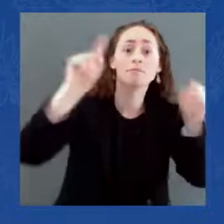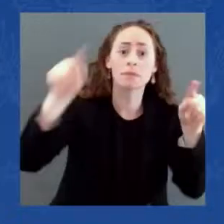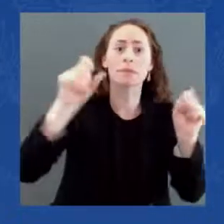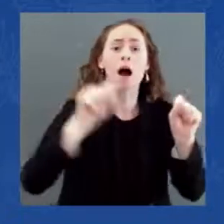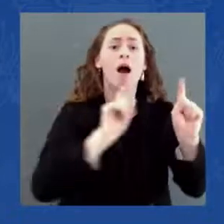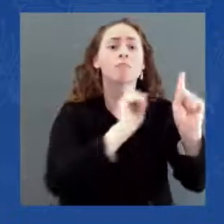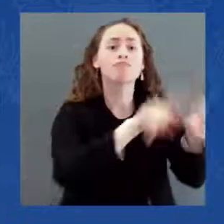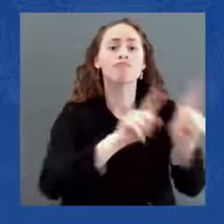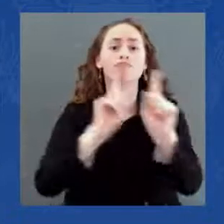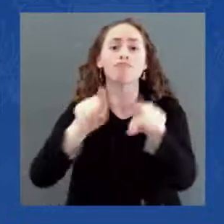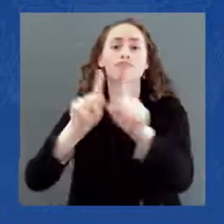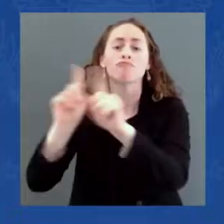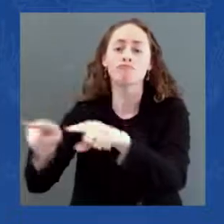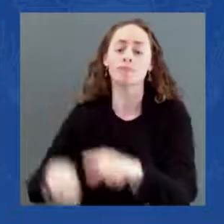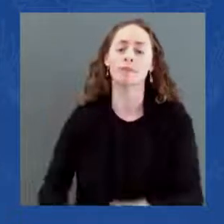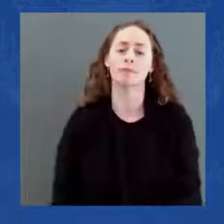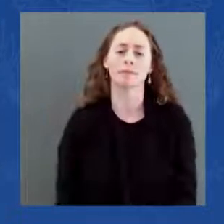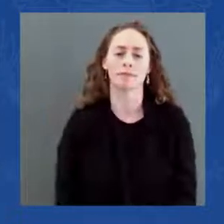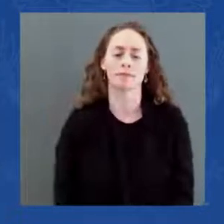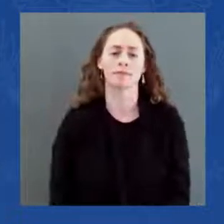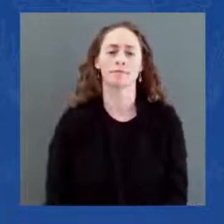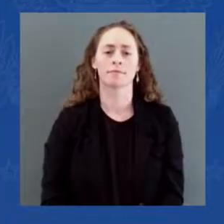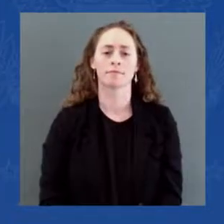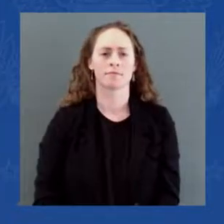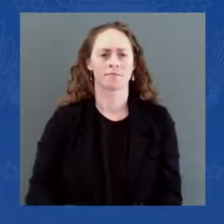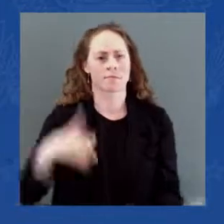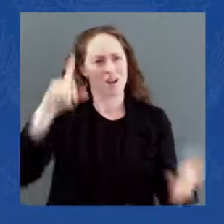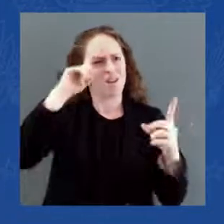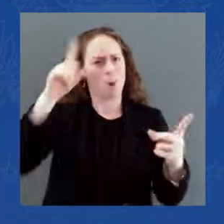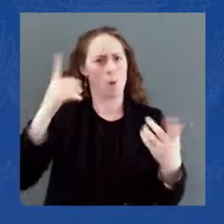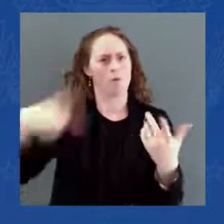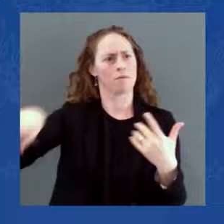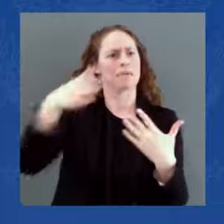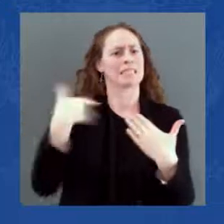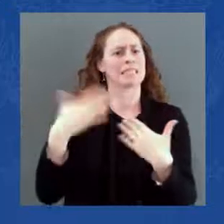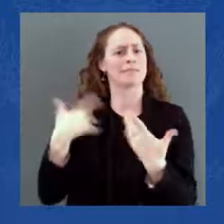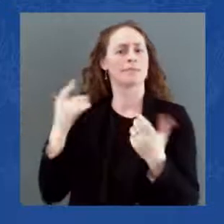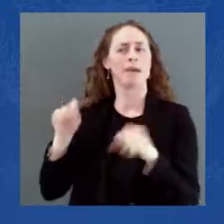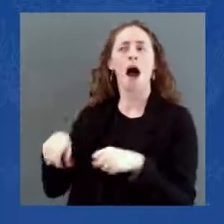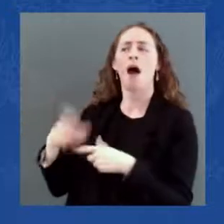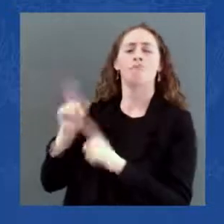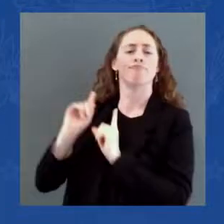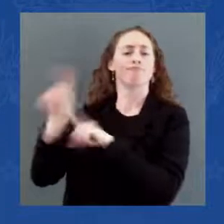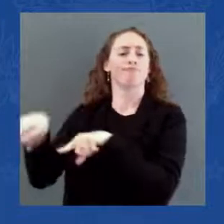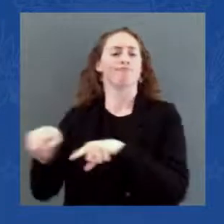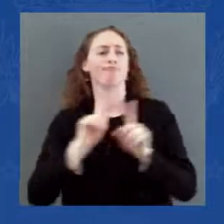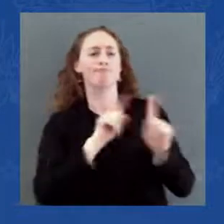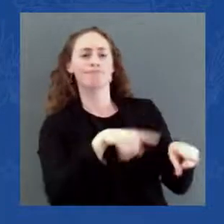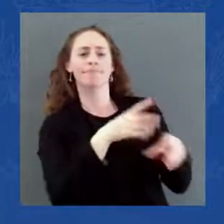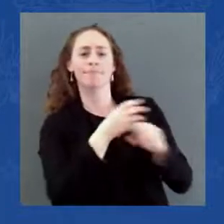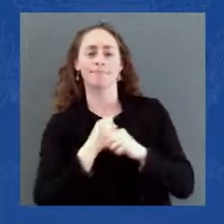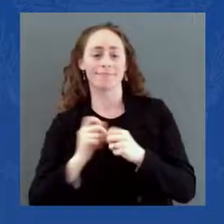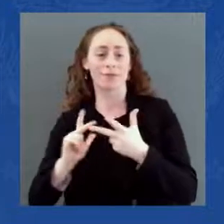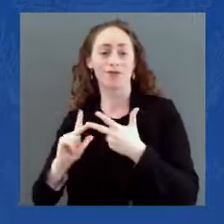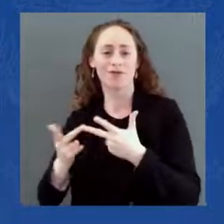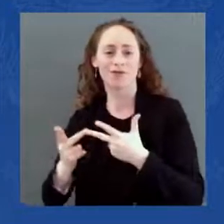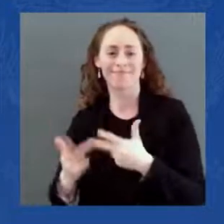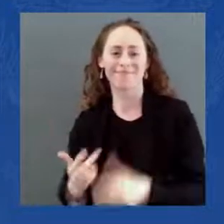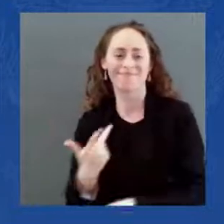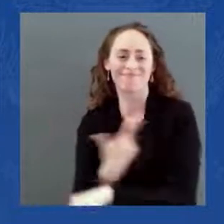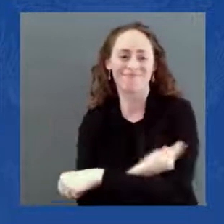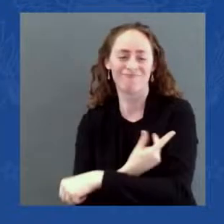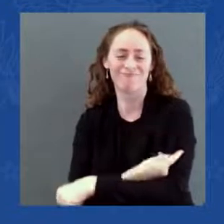I want to know, parenthetically, I was talking to one of my folks who does polling